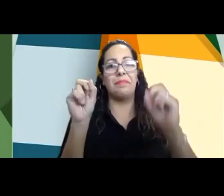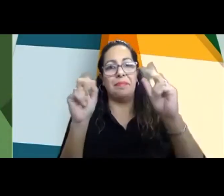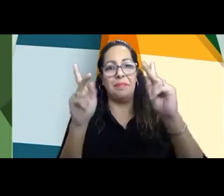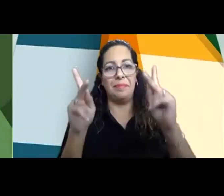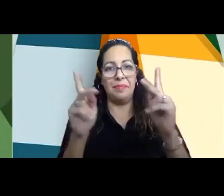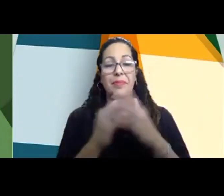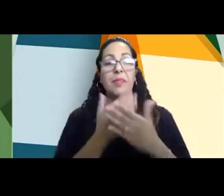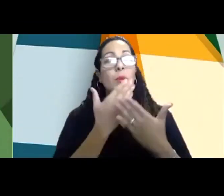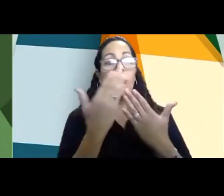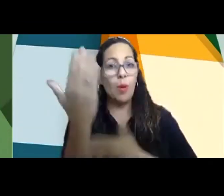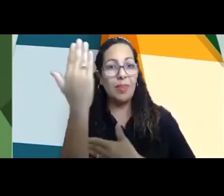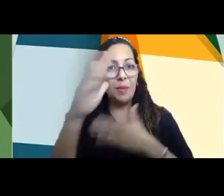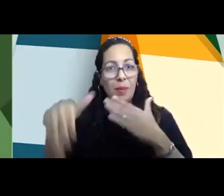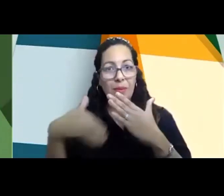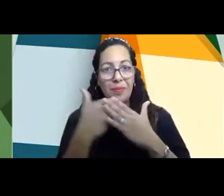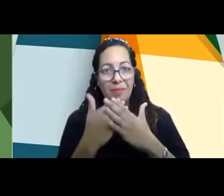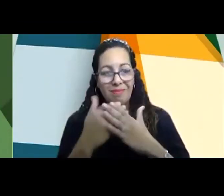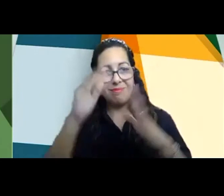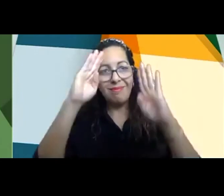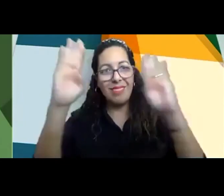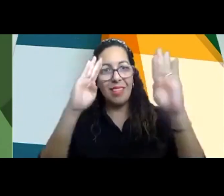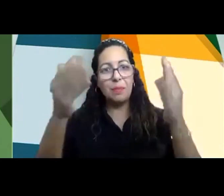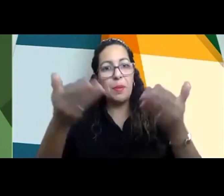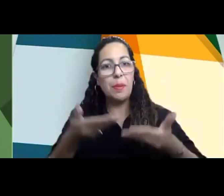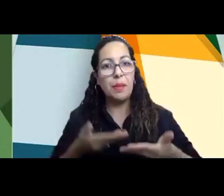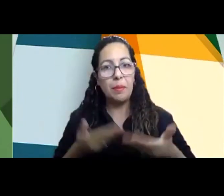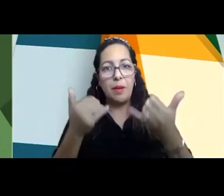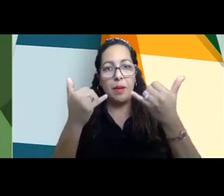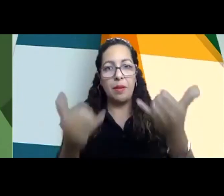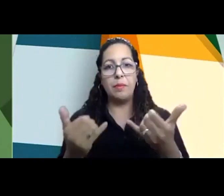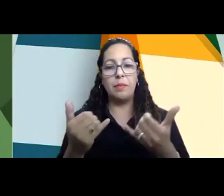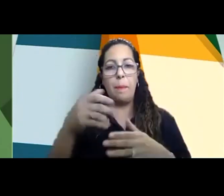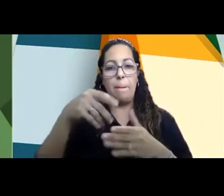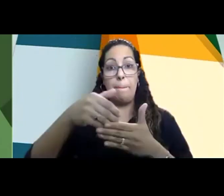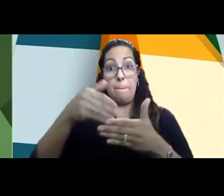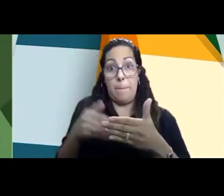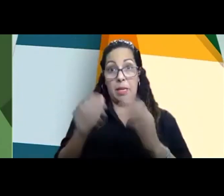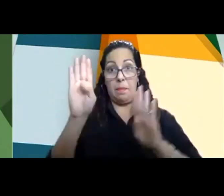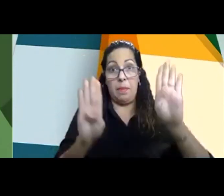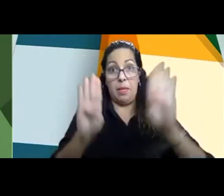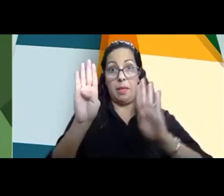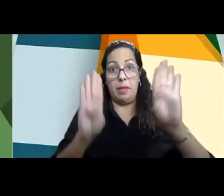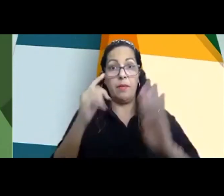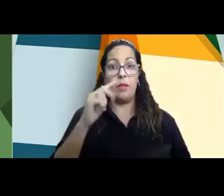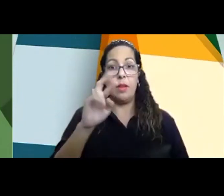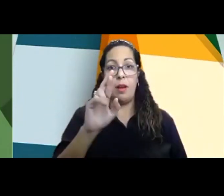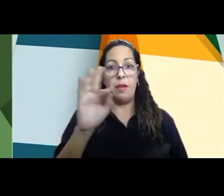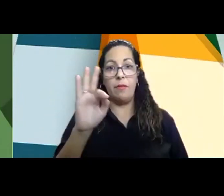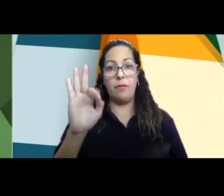morning to all, and welcome to the pre-bid meeting of the RFP for Program Management